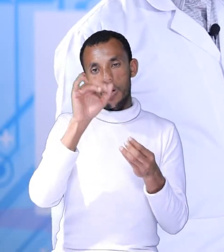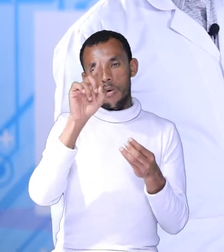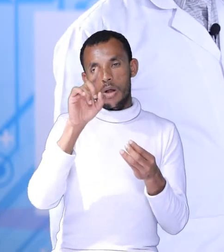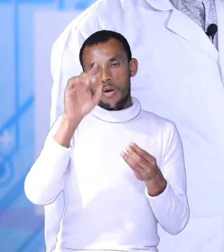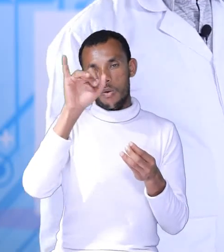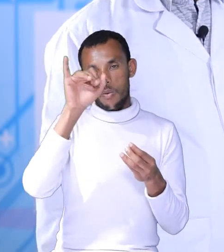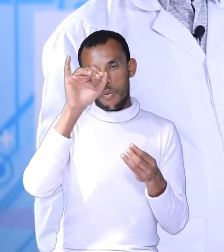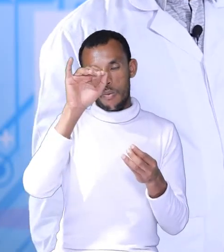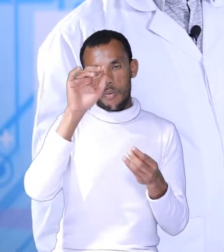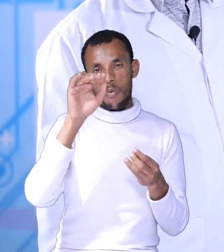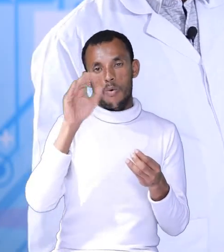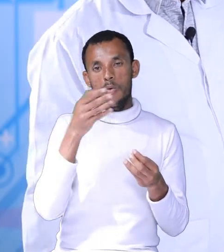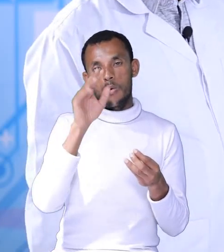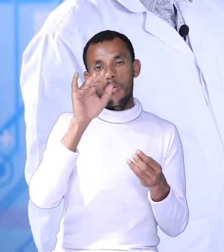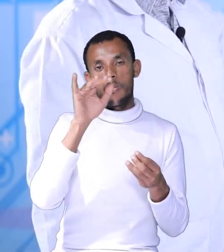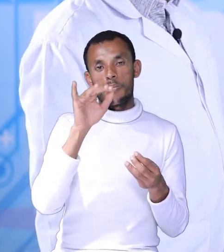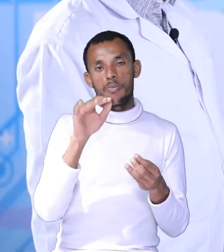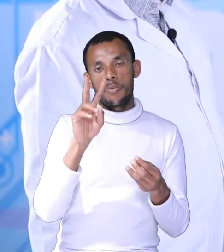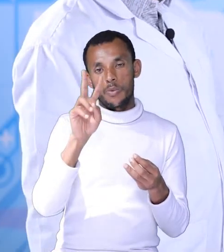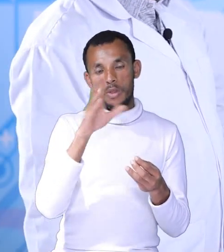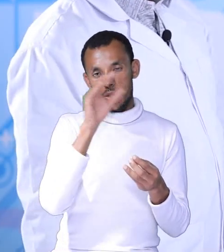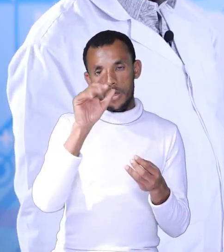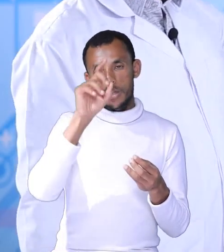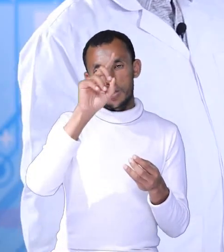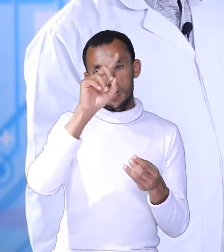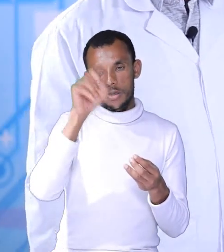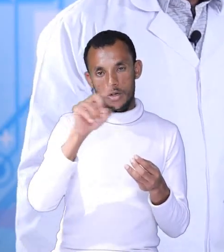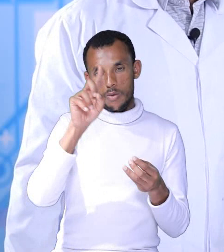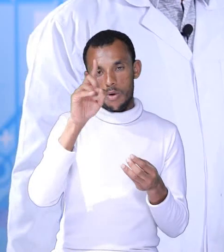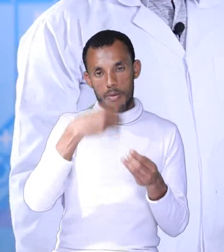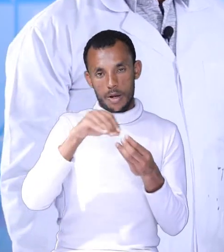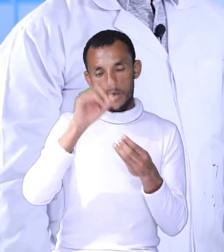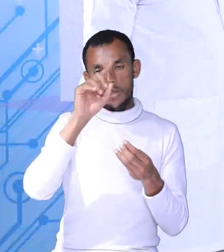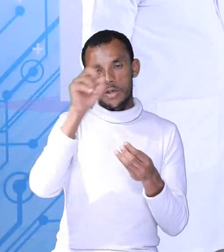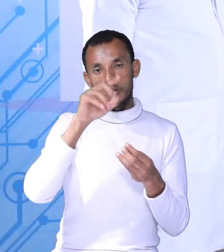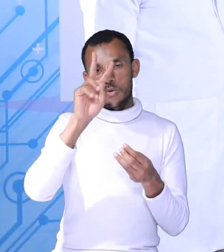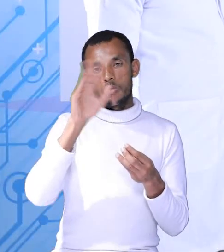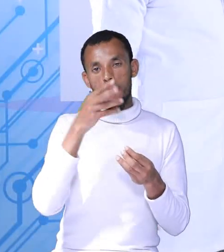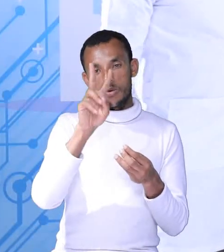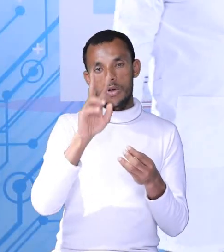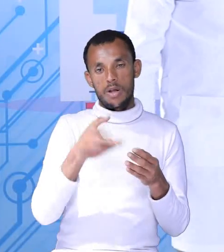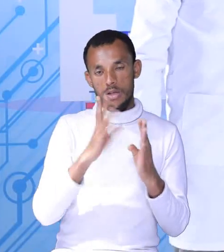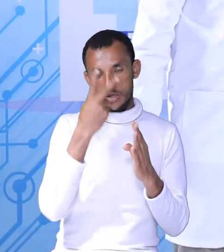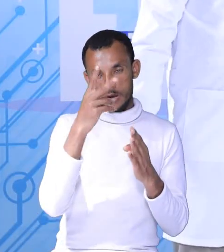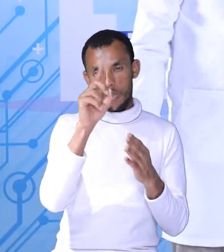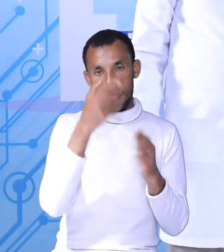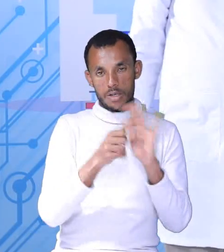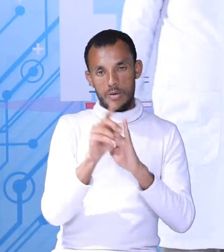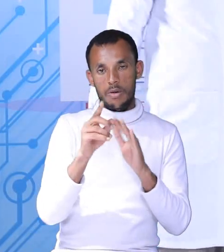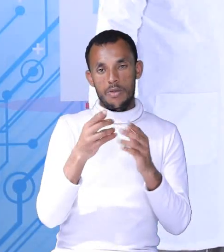z1 plus z2 over 2. So this is simple. Now for this, let's see one example. Let's try to